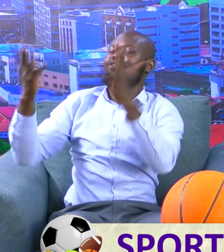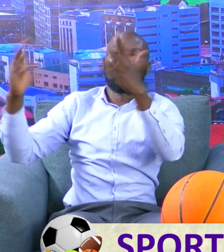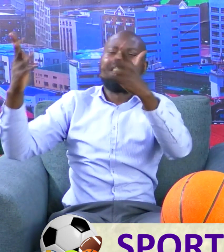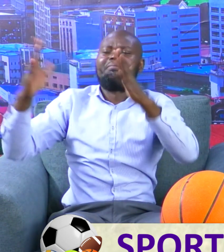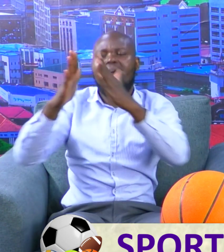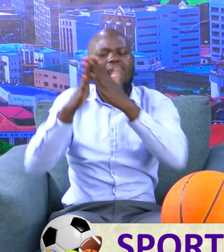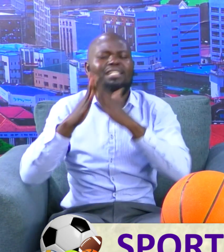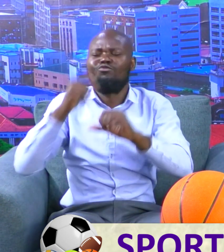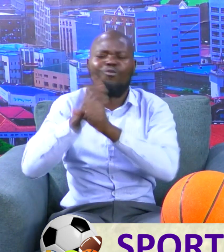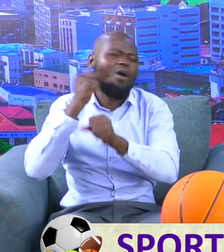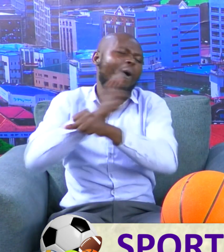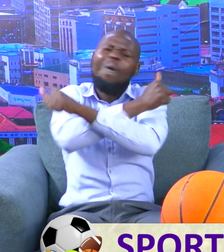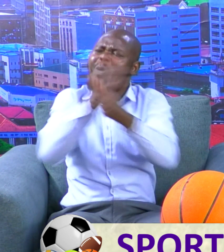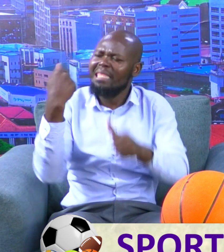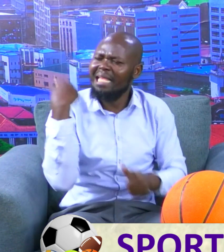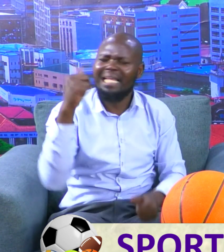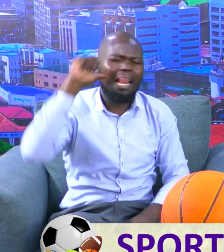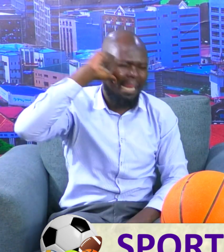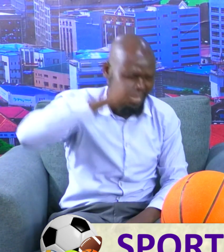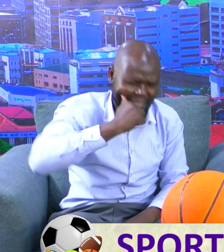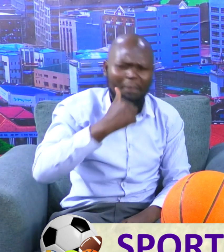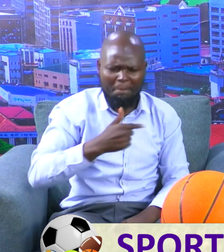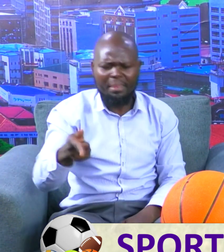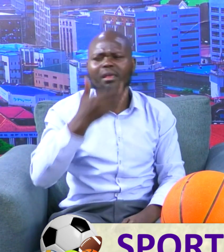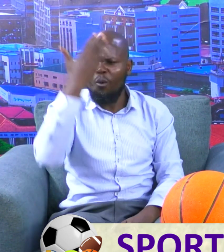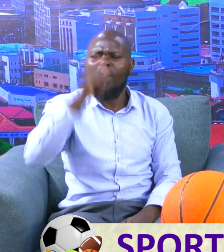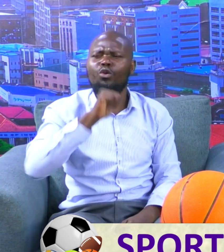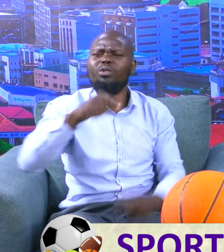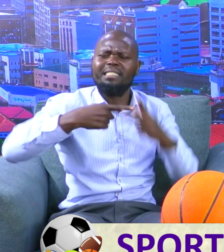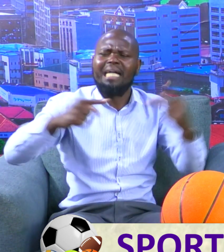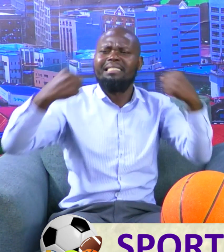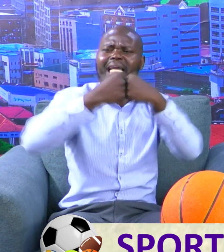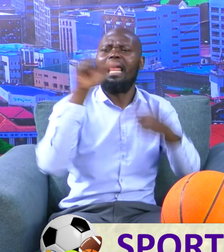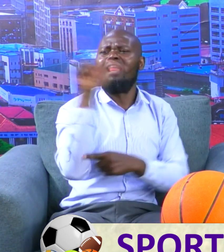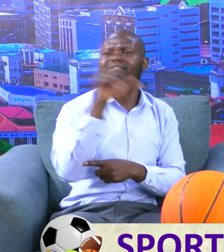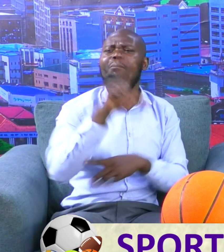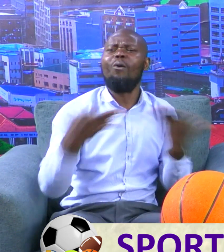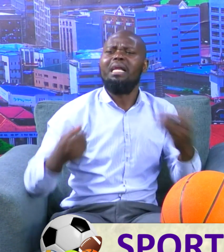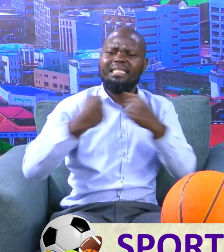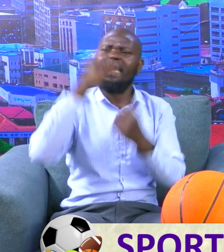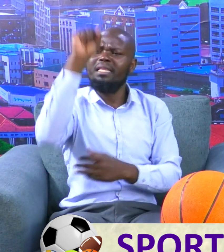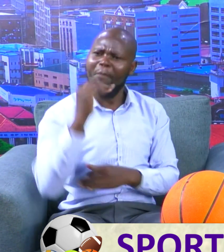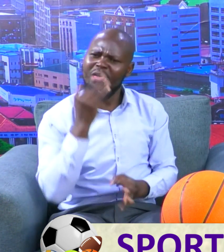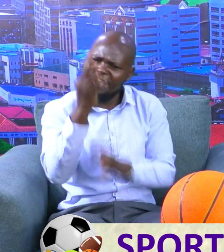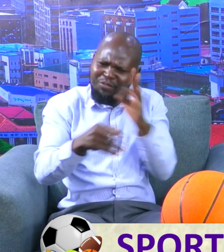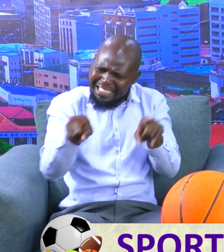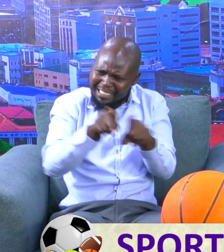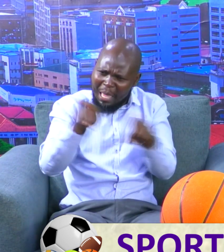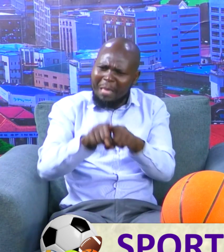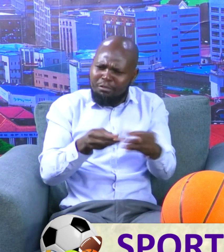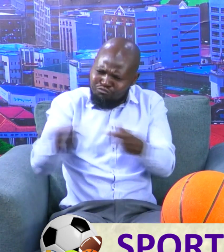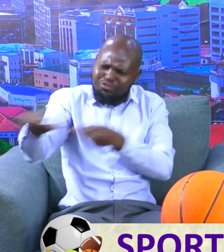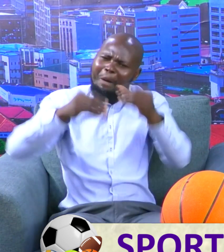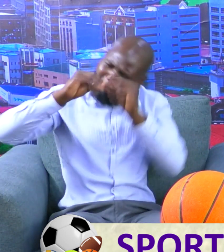and they will never. But let me just congratulate them, because they really did well. Even in the yesterday's game, they really played very